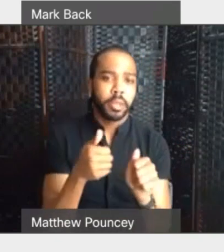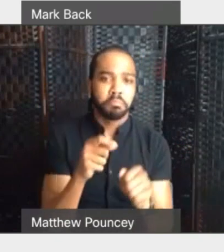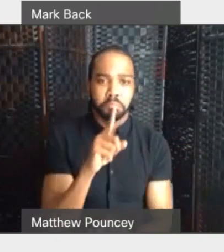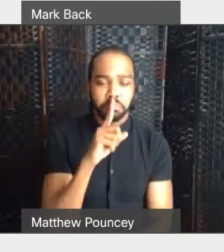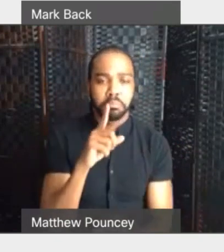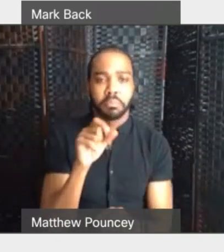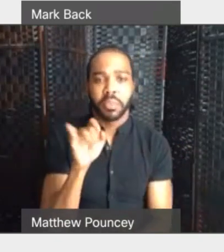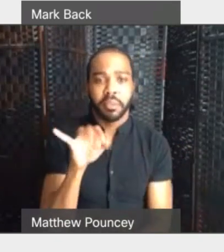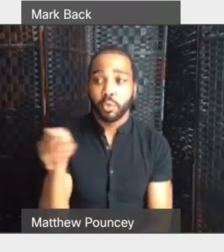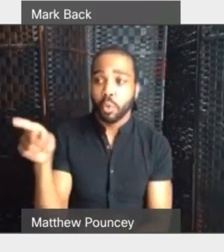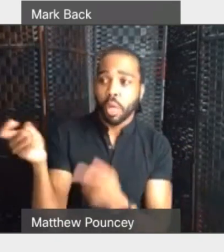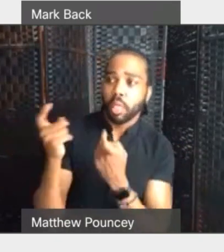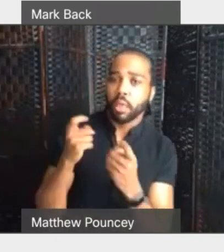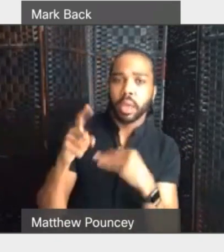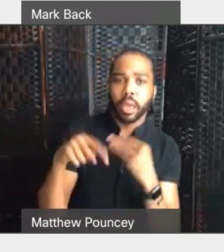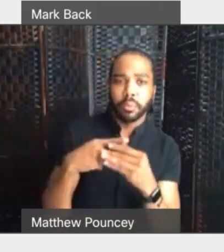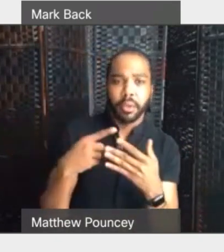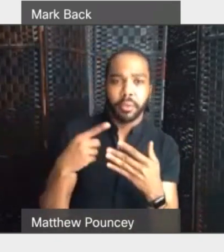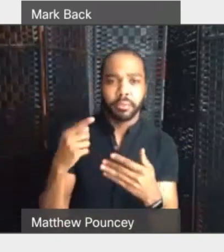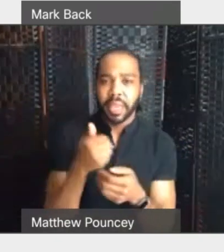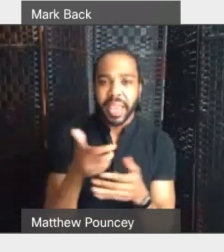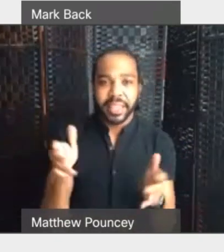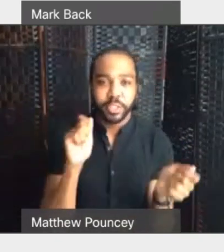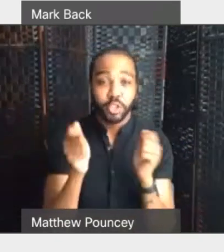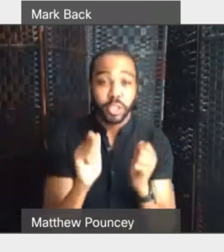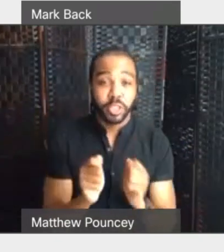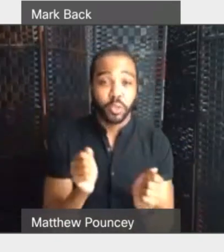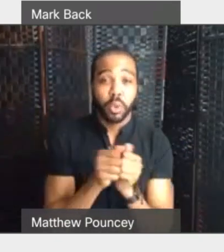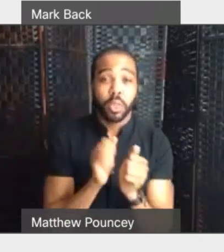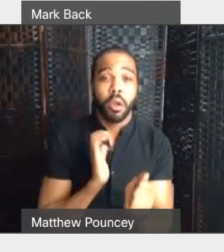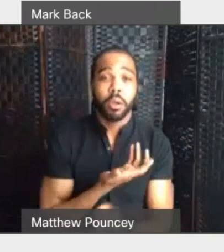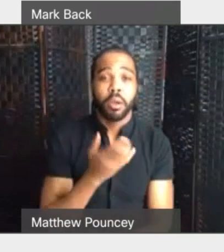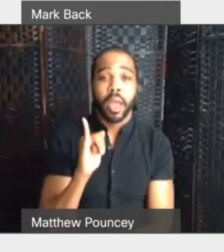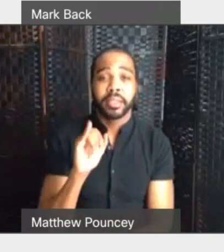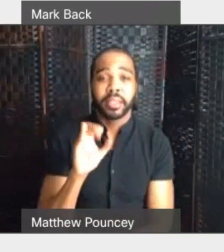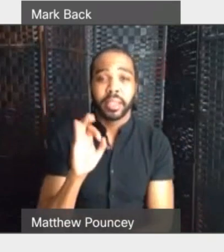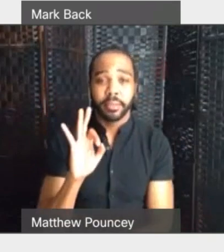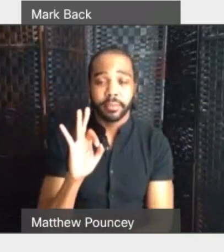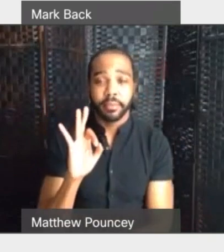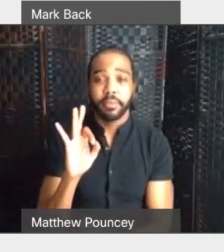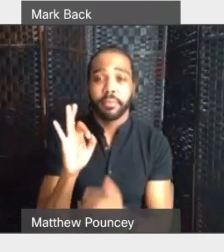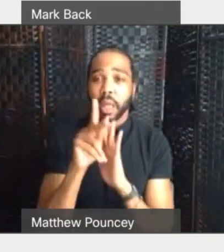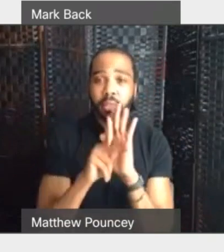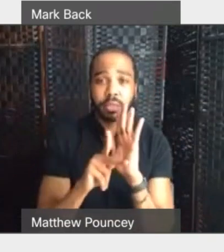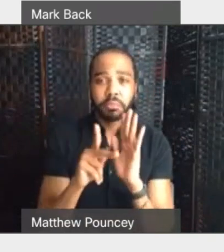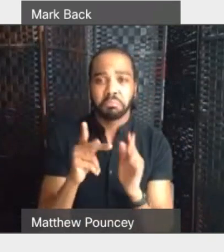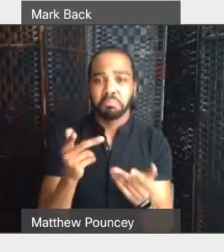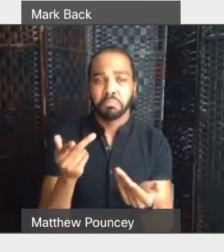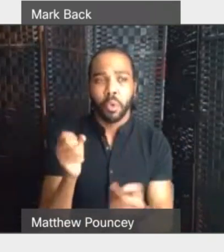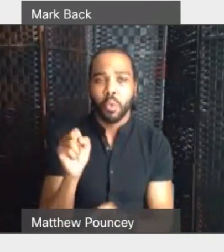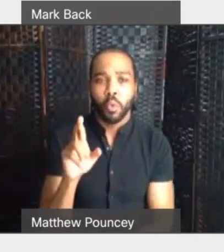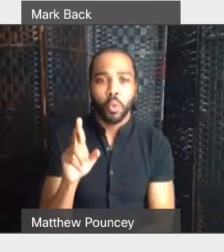if people are asking questions about any changes to our ICF policy,